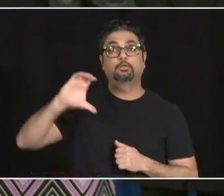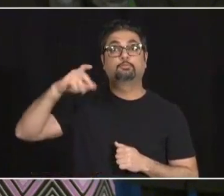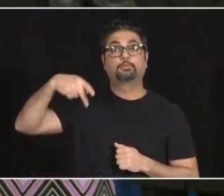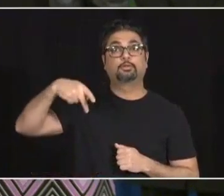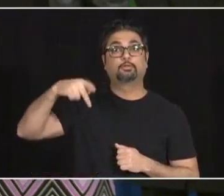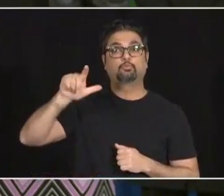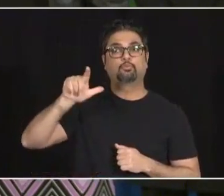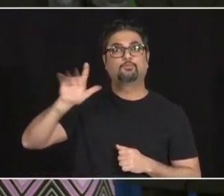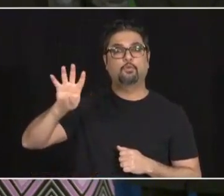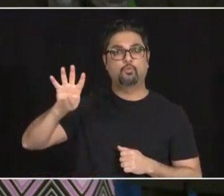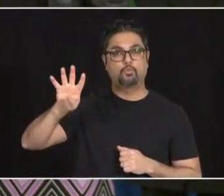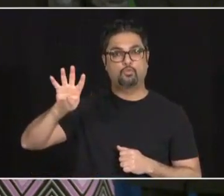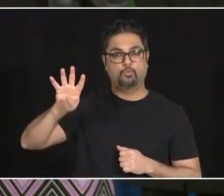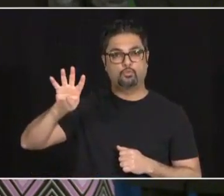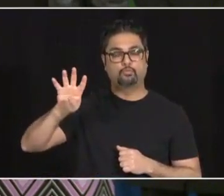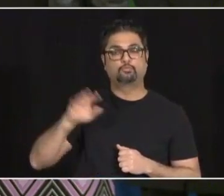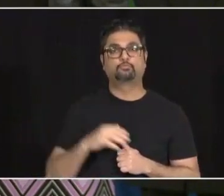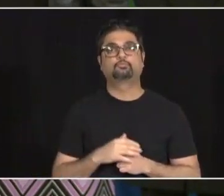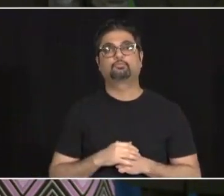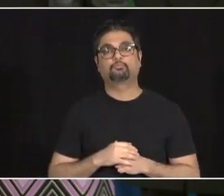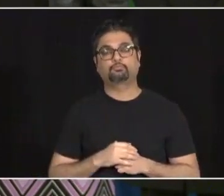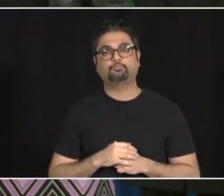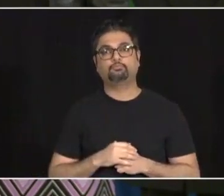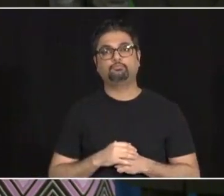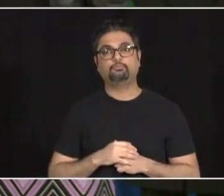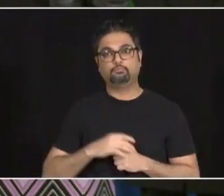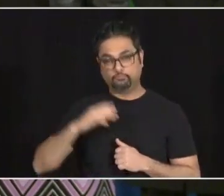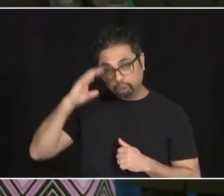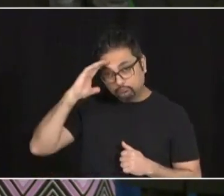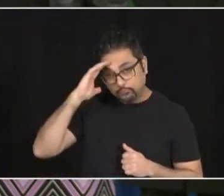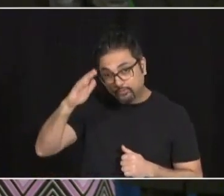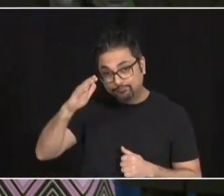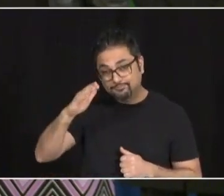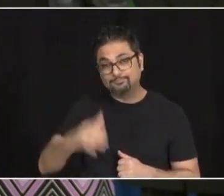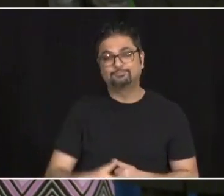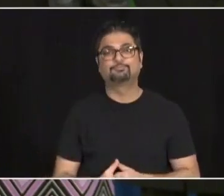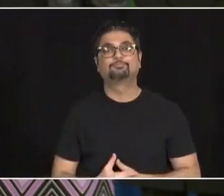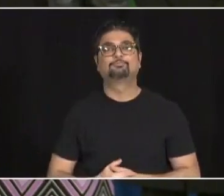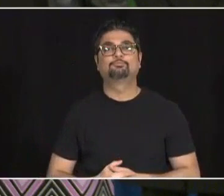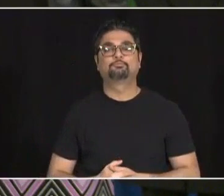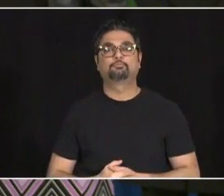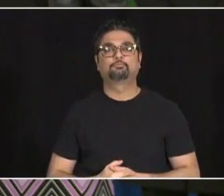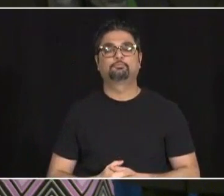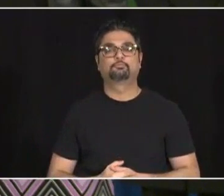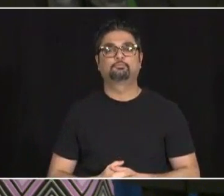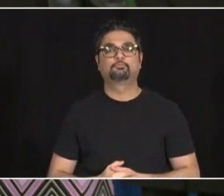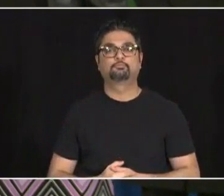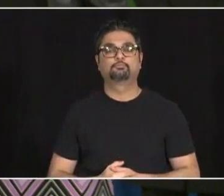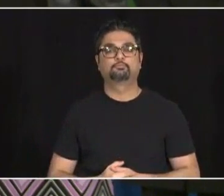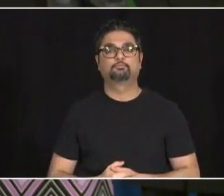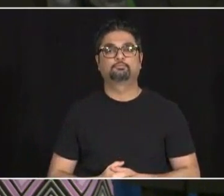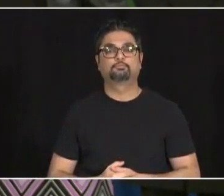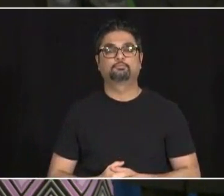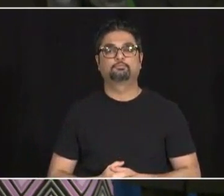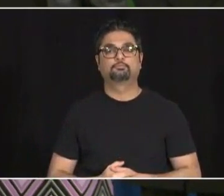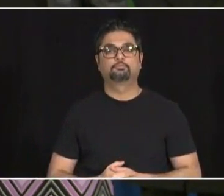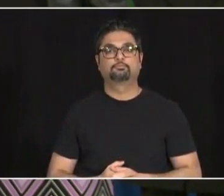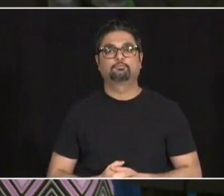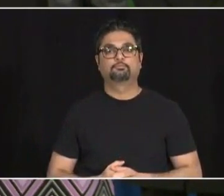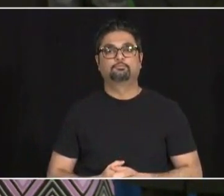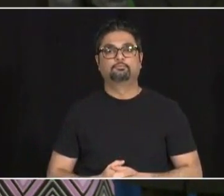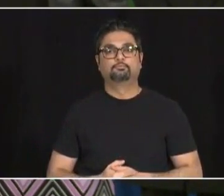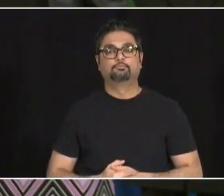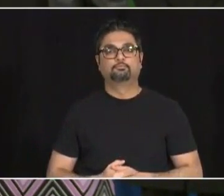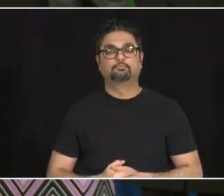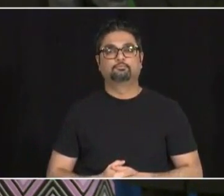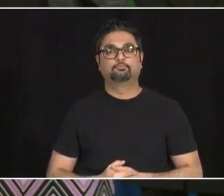ahead. Hi, Brandon. Hi, Premier. Brandon Gomez here from CP24. We've been noticing that the